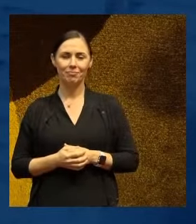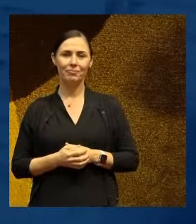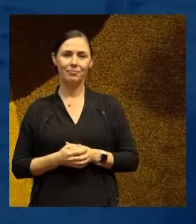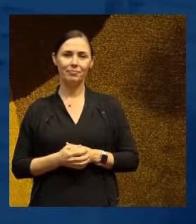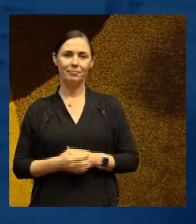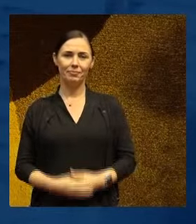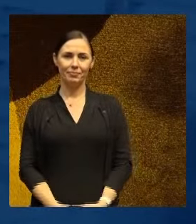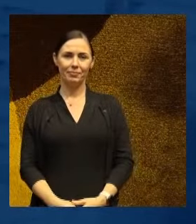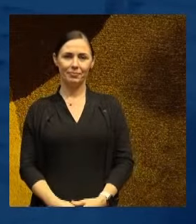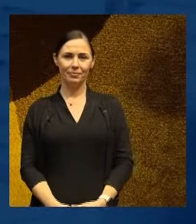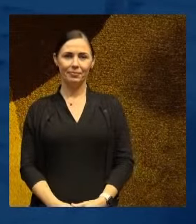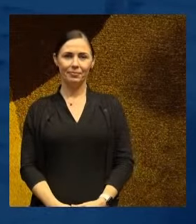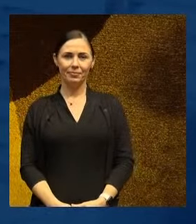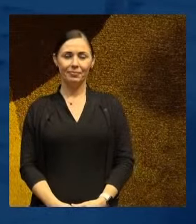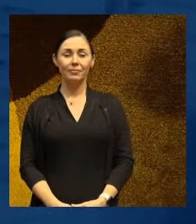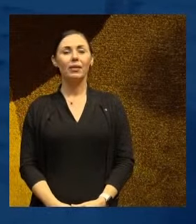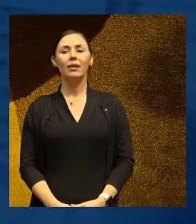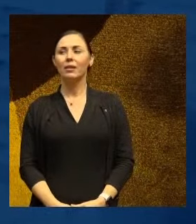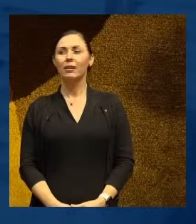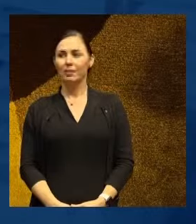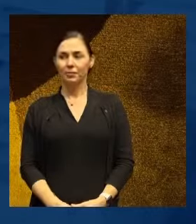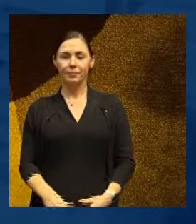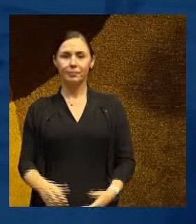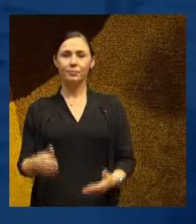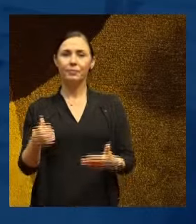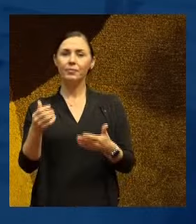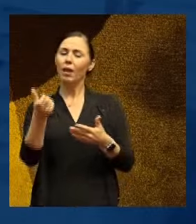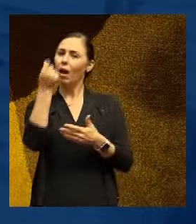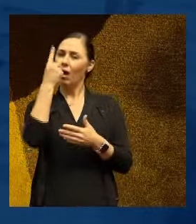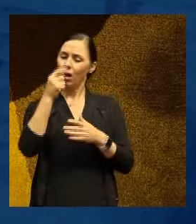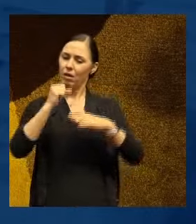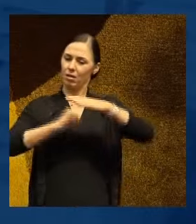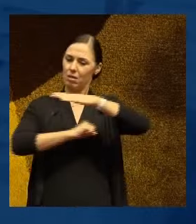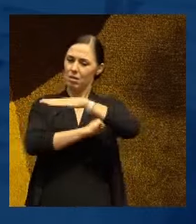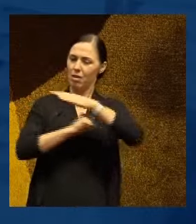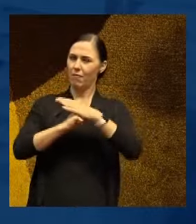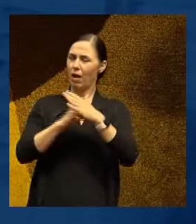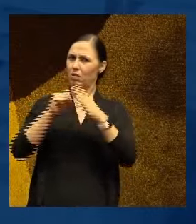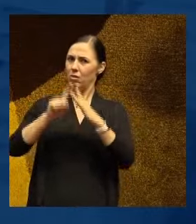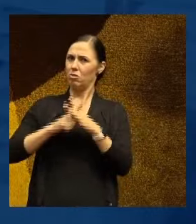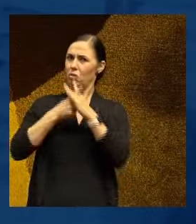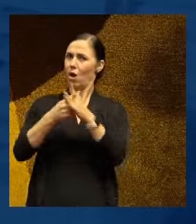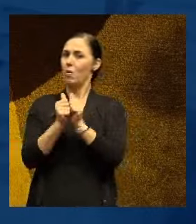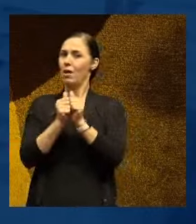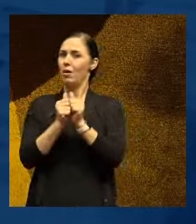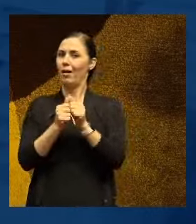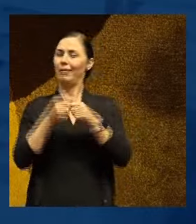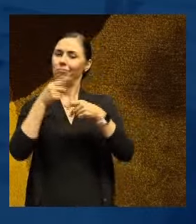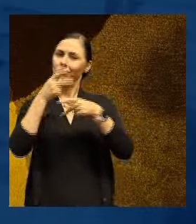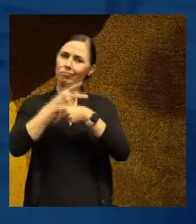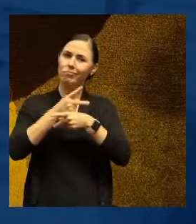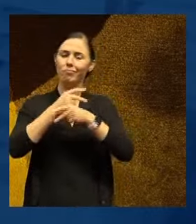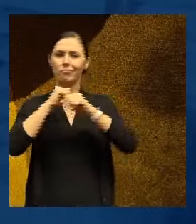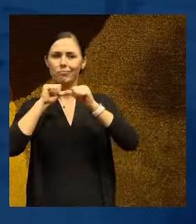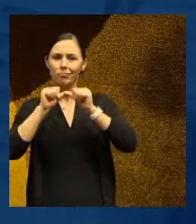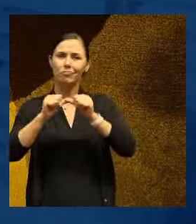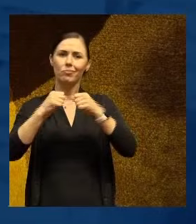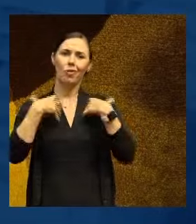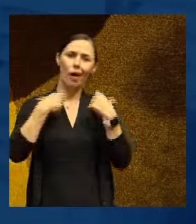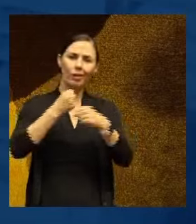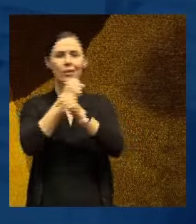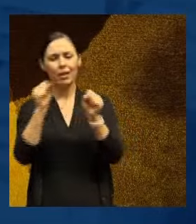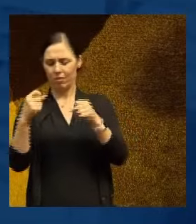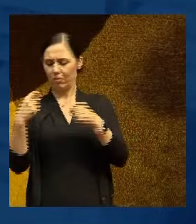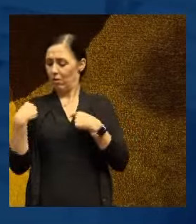I believe everything begins with keeping us healthy and safe. Over the last 7 years, we focused